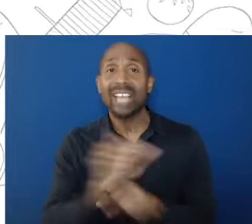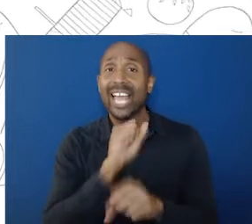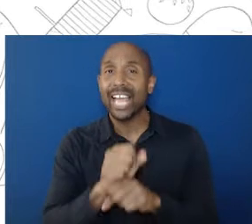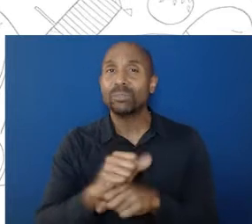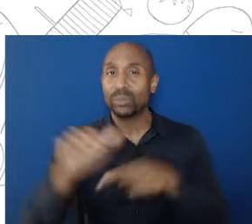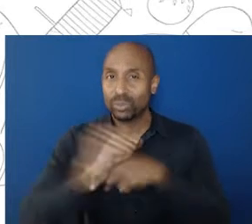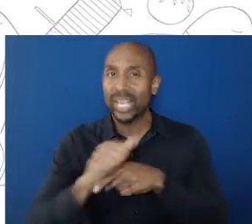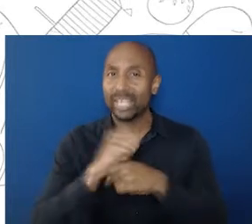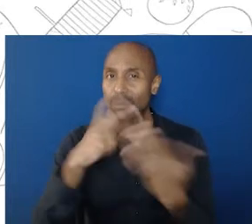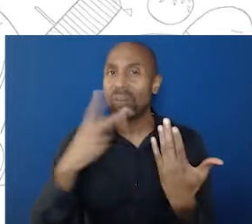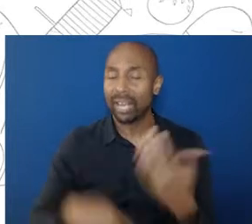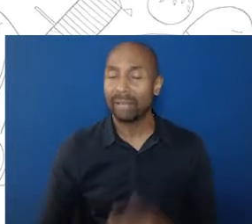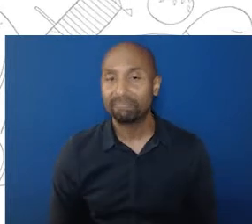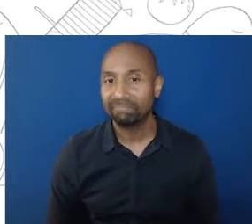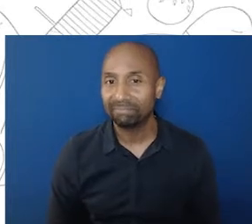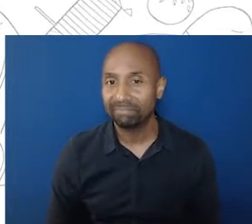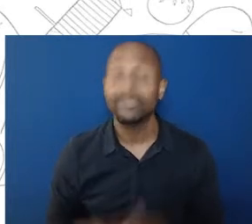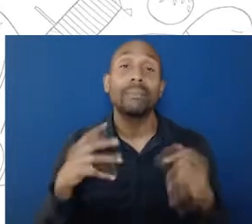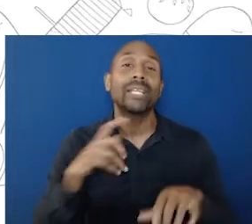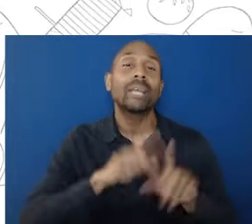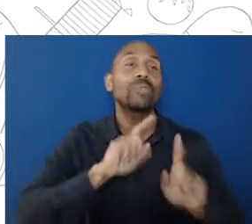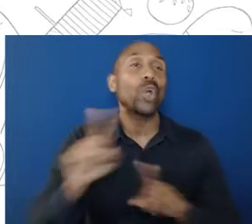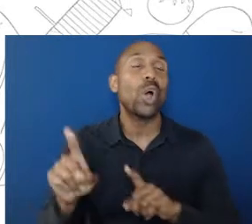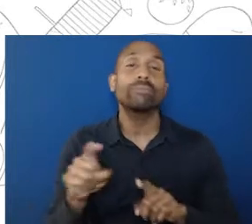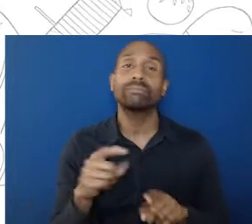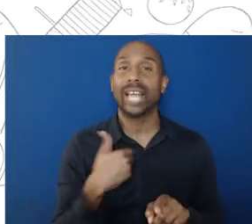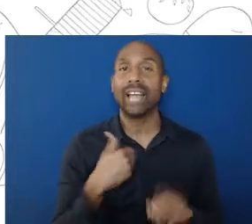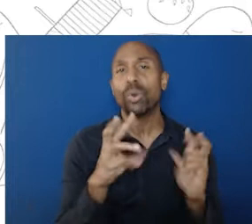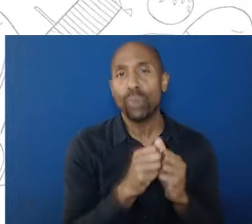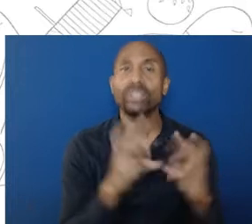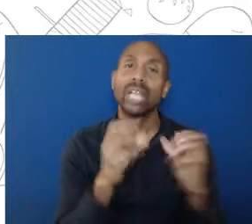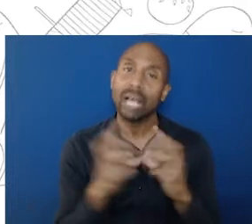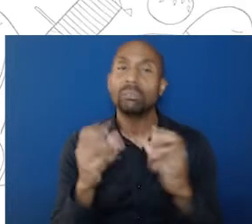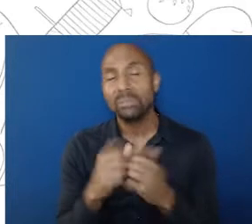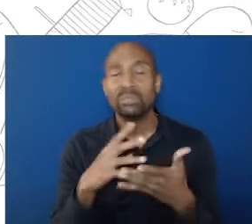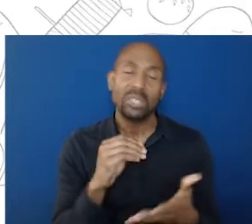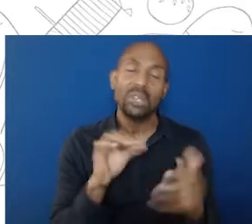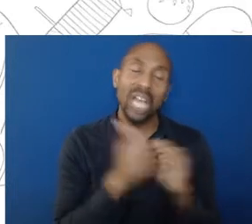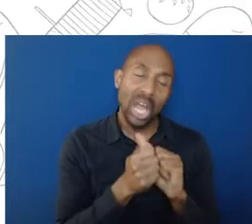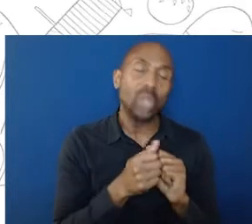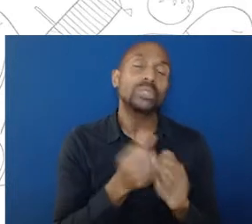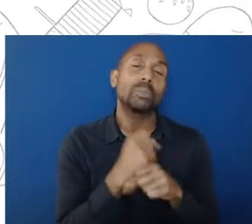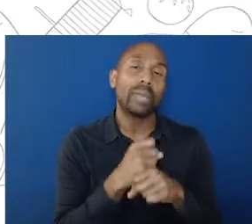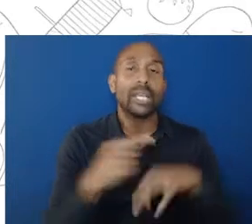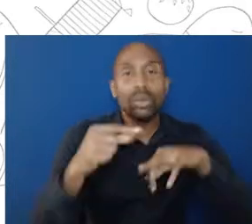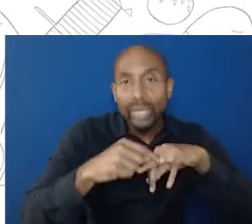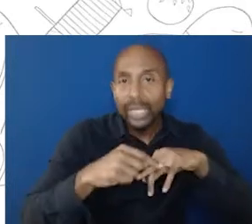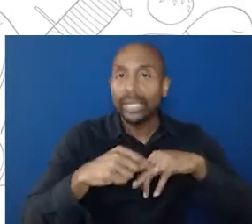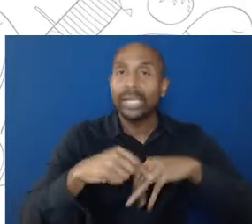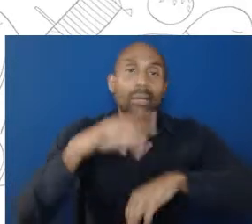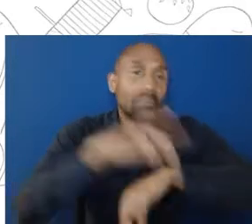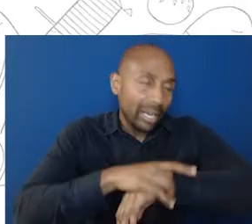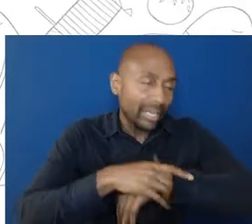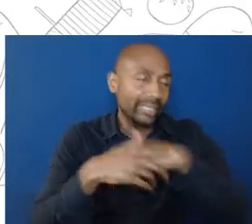of times you go to places and there are workshops and you learn how to make a ring or you learn how to make